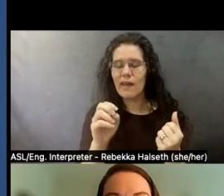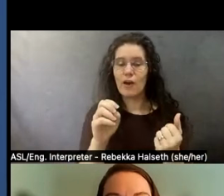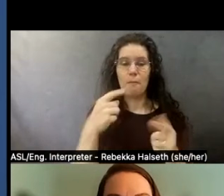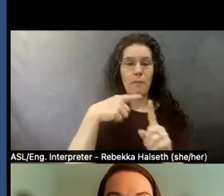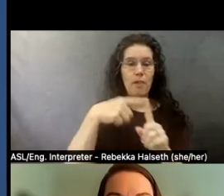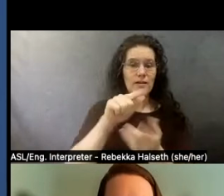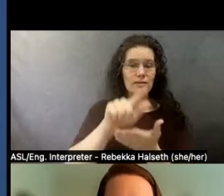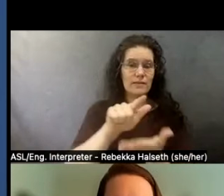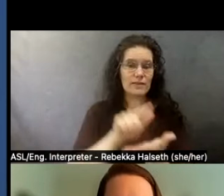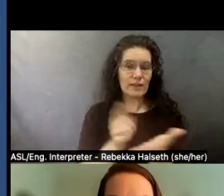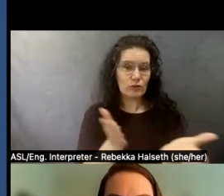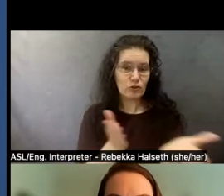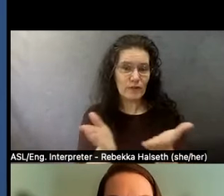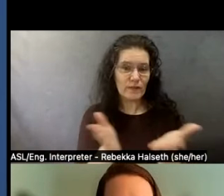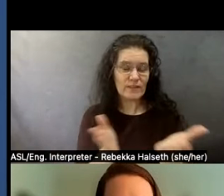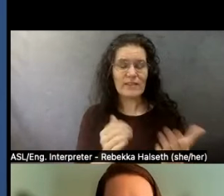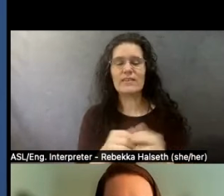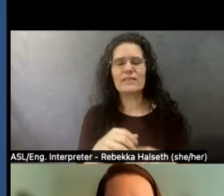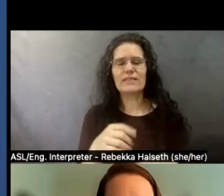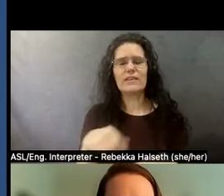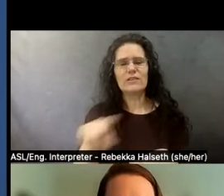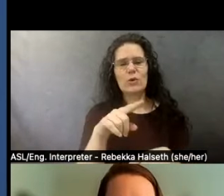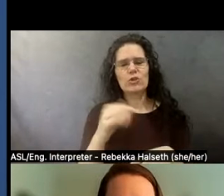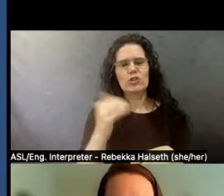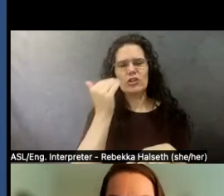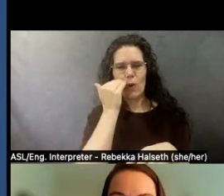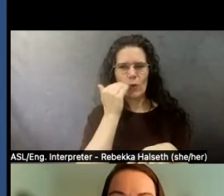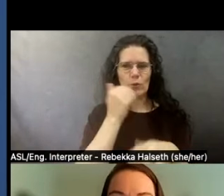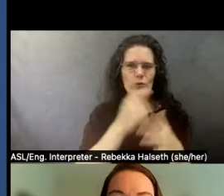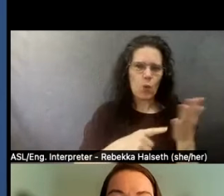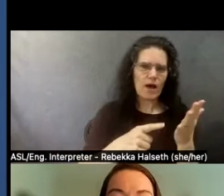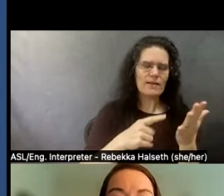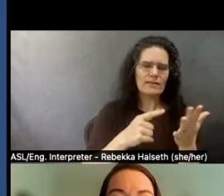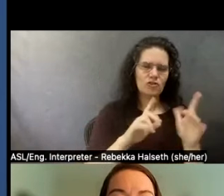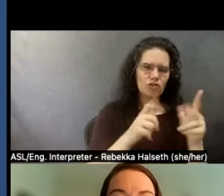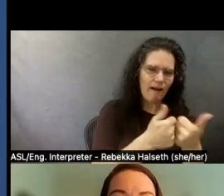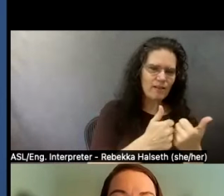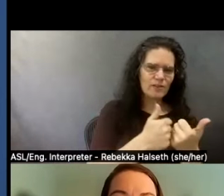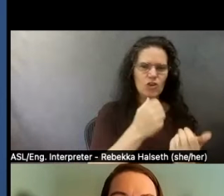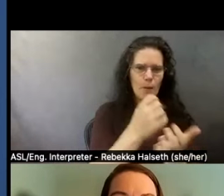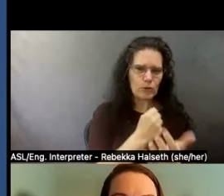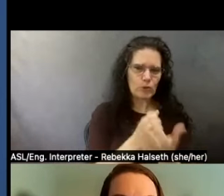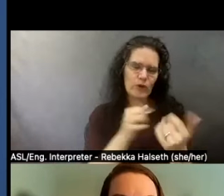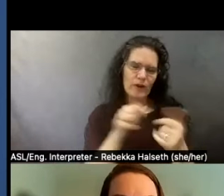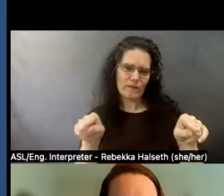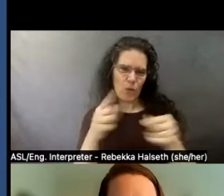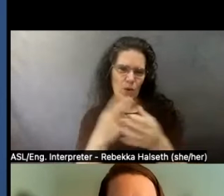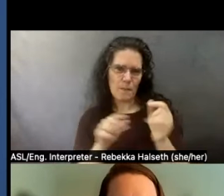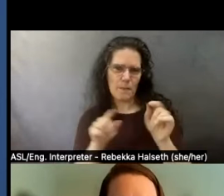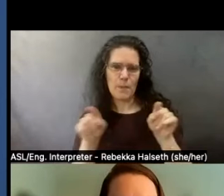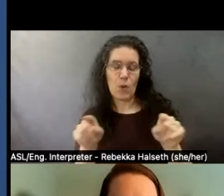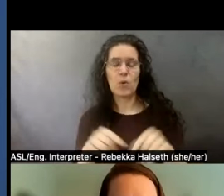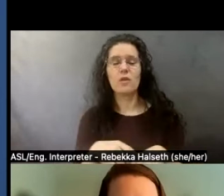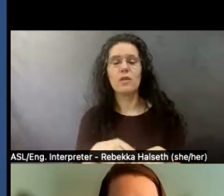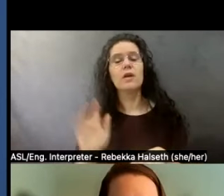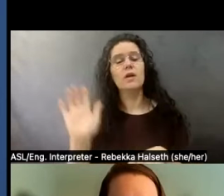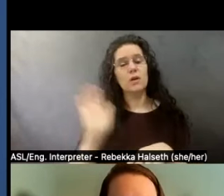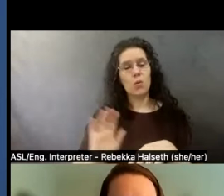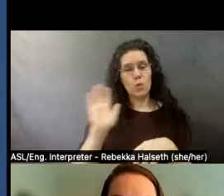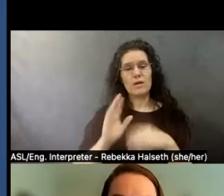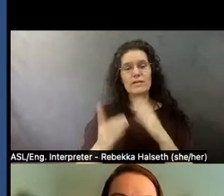and opportunities inherent in each. Prior to joining the National Center, she served as Deputy Director, State